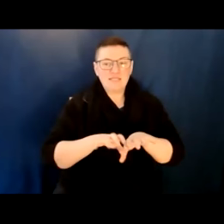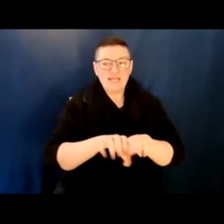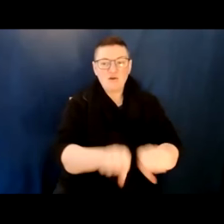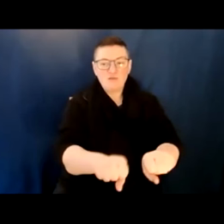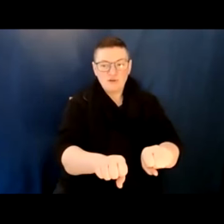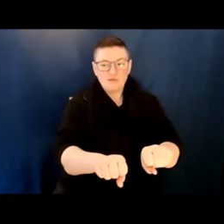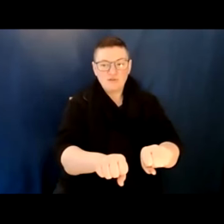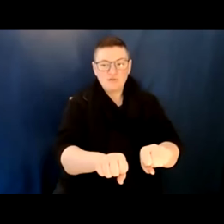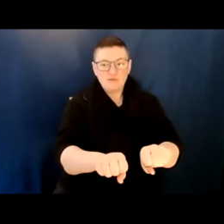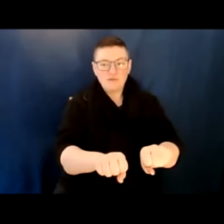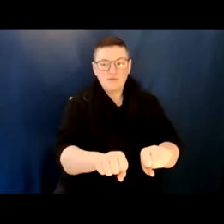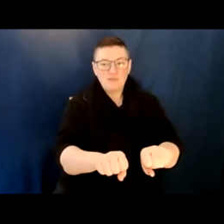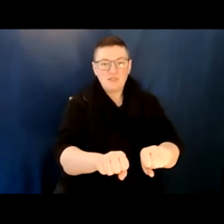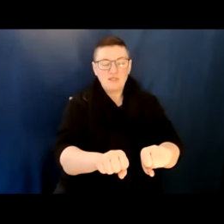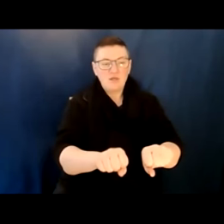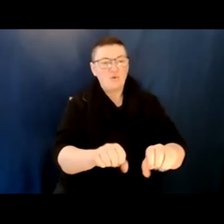take over,